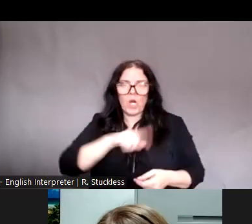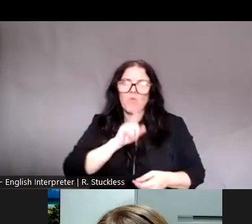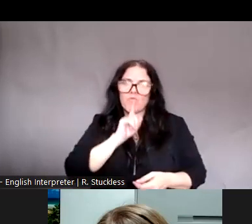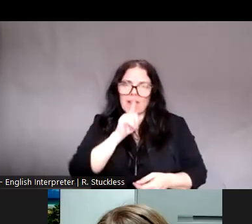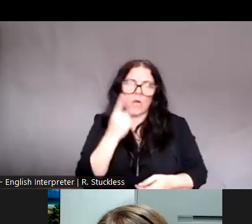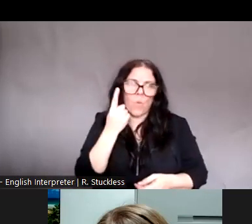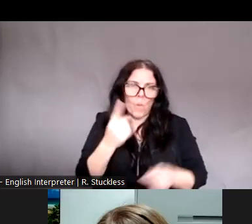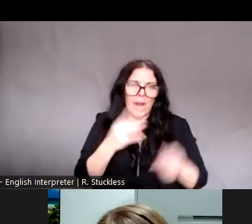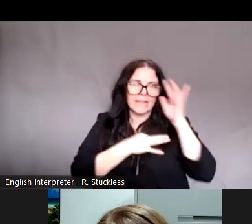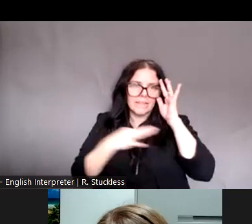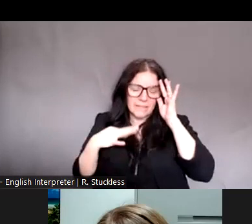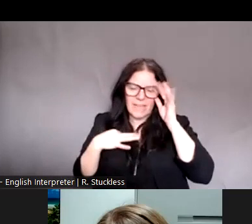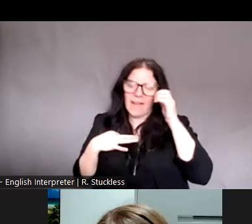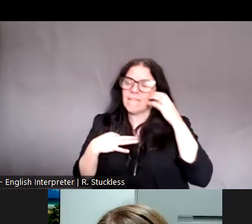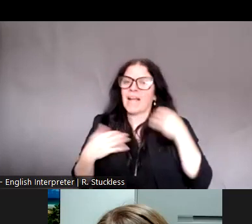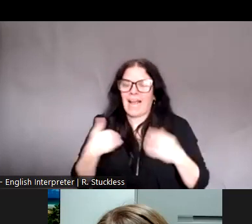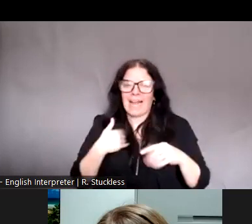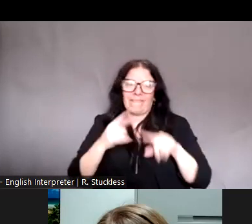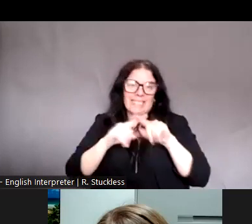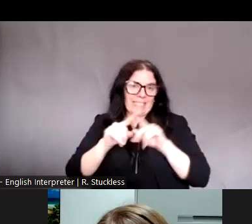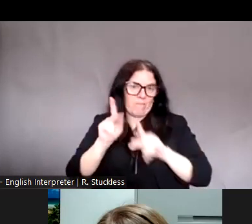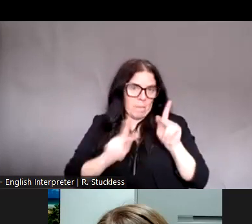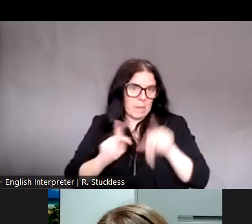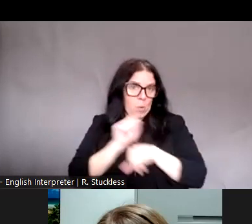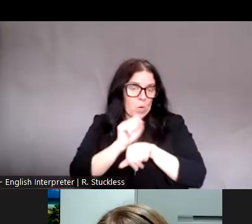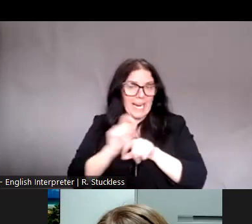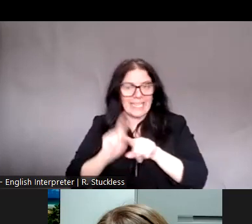just has different people working on different projects.